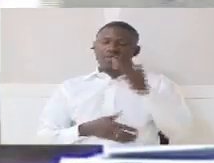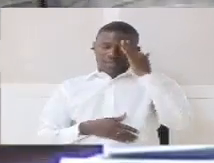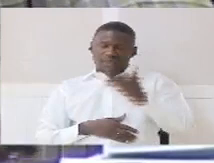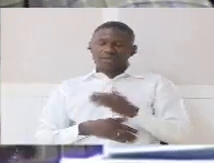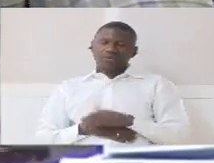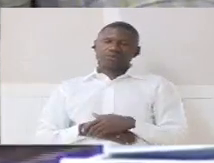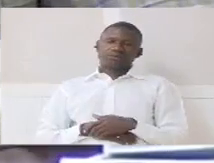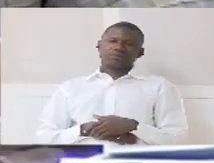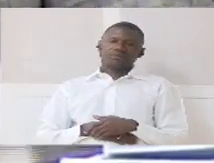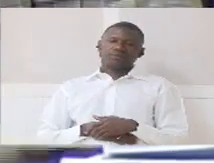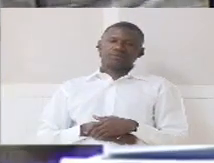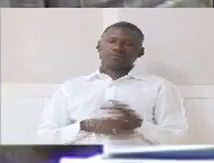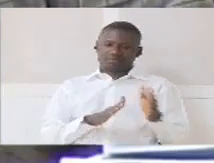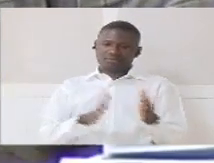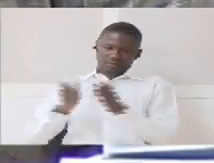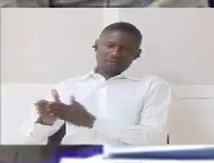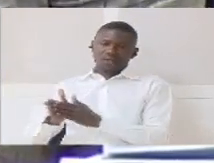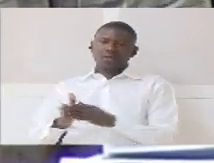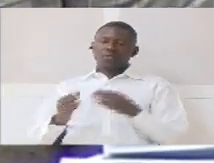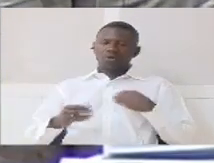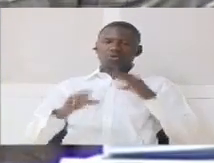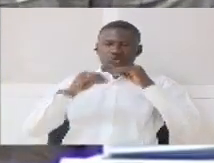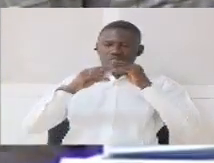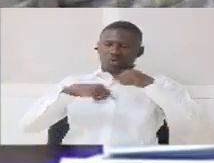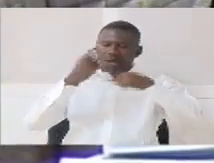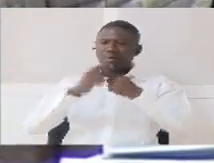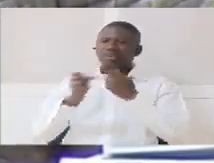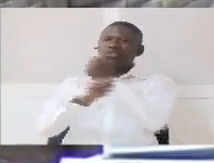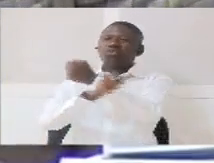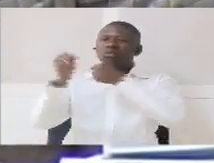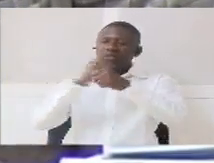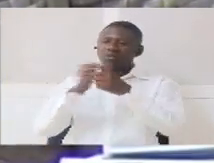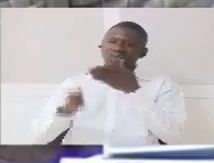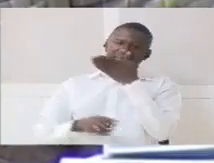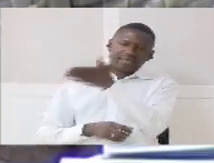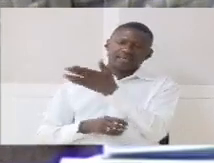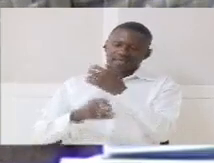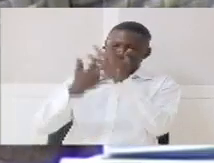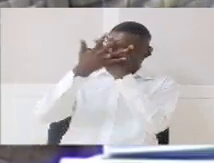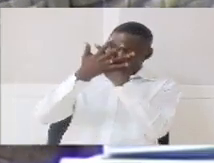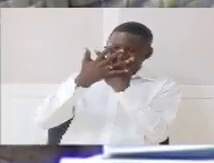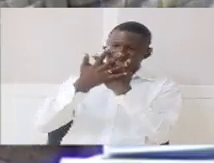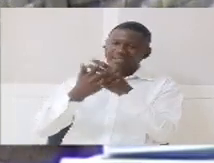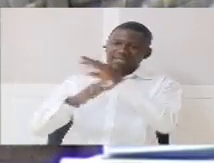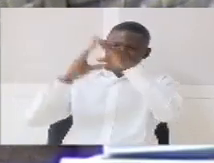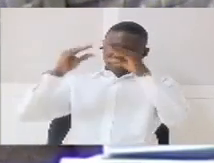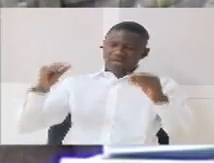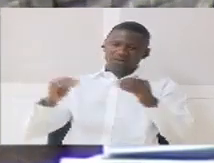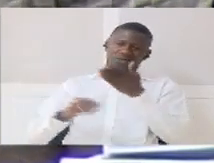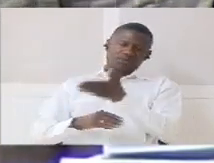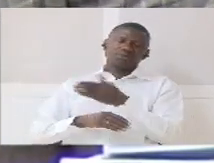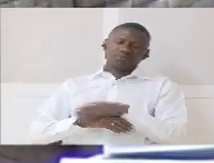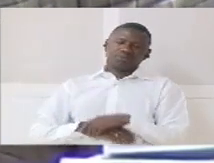talk about the conditions at the prisons. Say in kulu benyamin kasoko no taranya ngauli bang. Tell us about